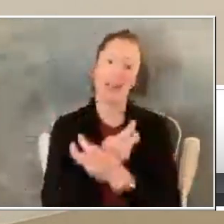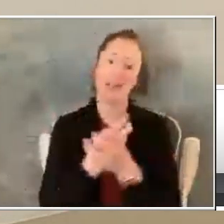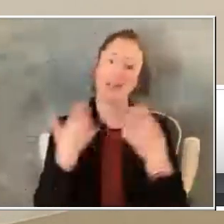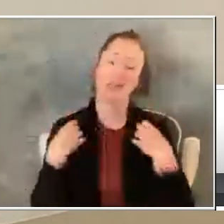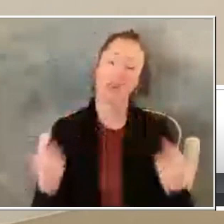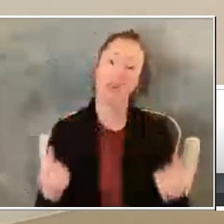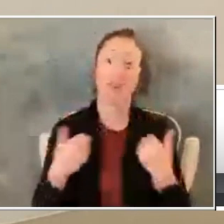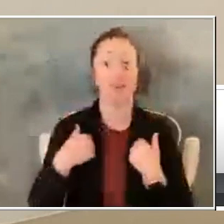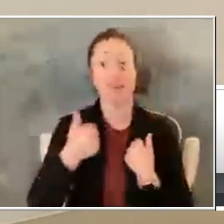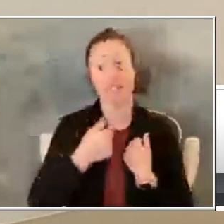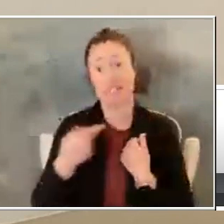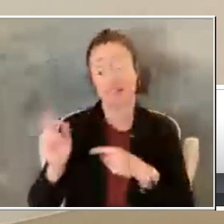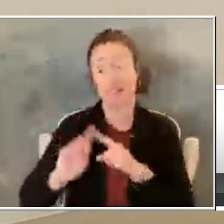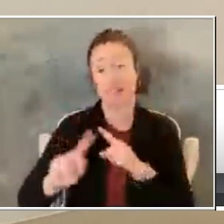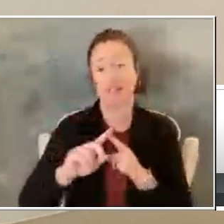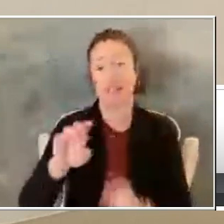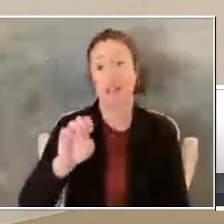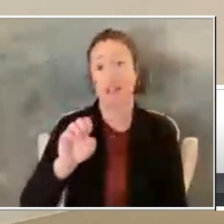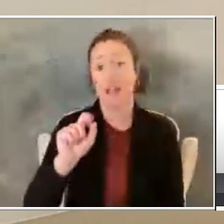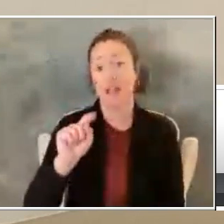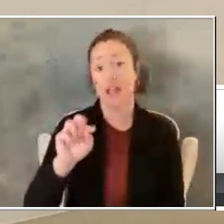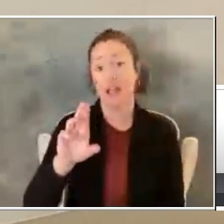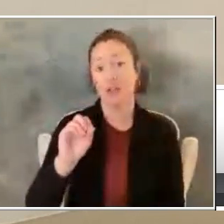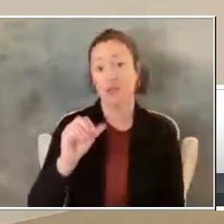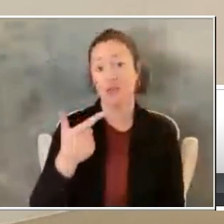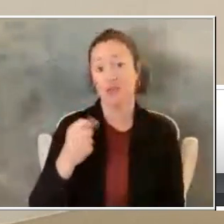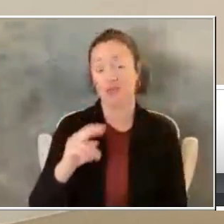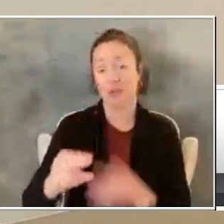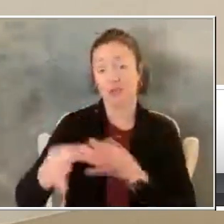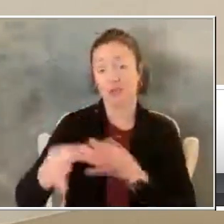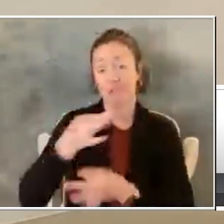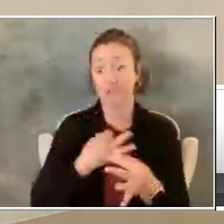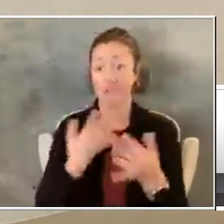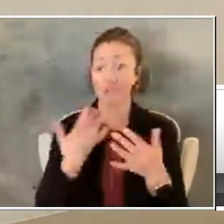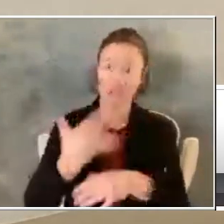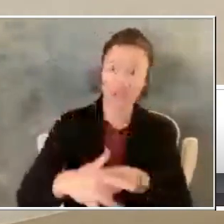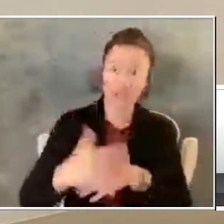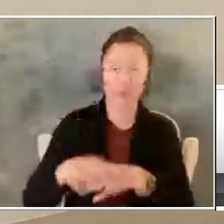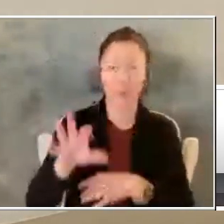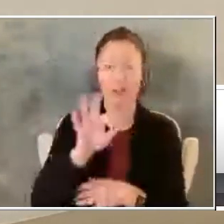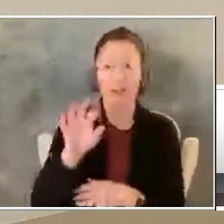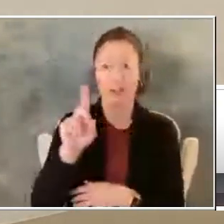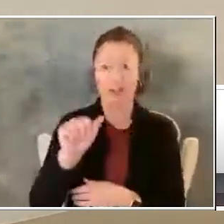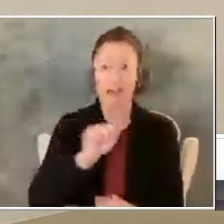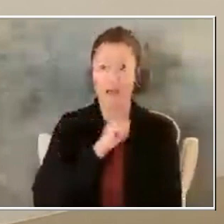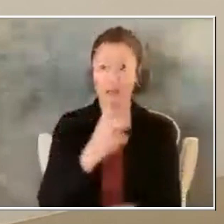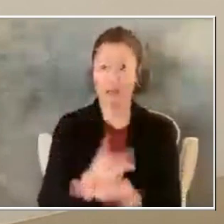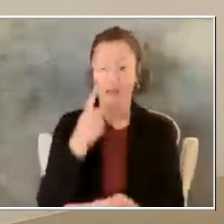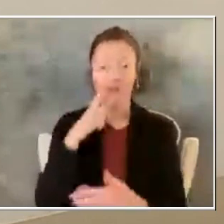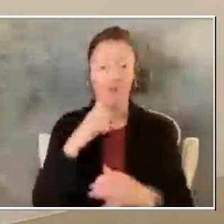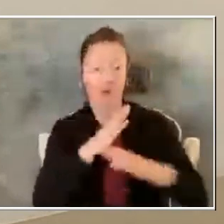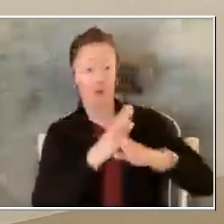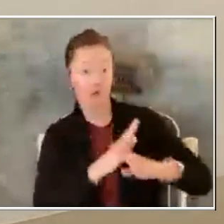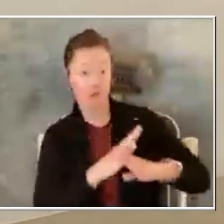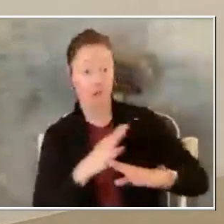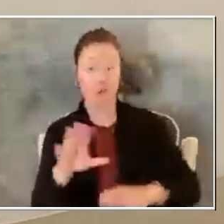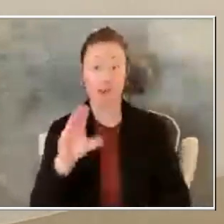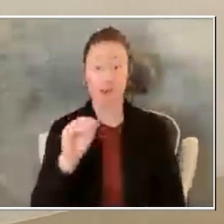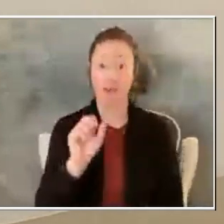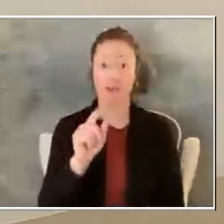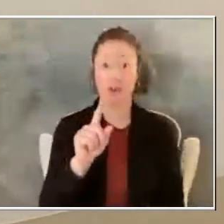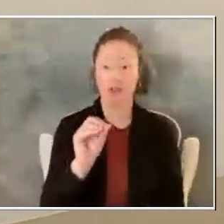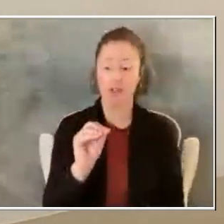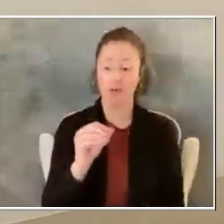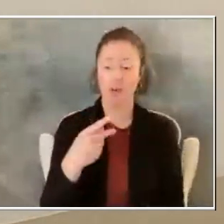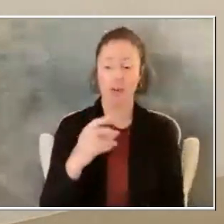several estrogen formulations on the market that are FDA approved for prevention of osteoporosis. Importantly,